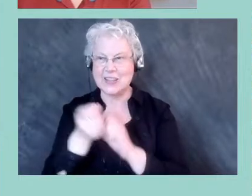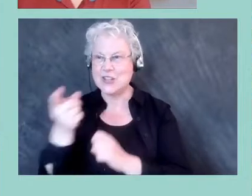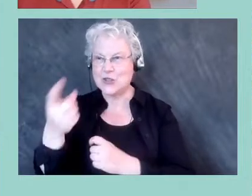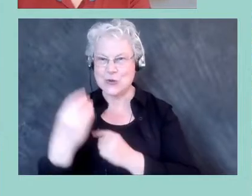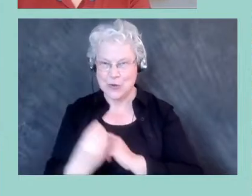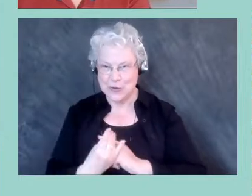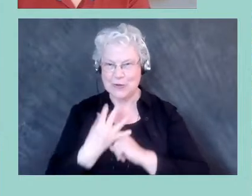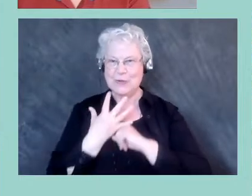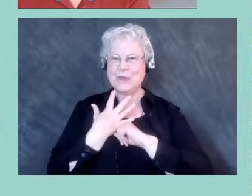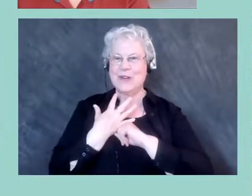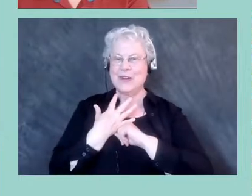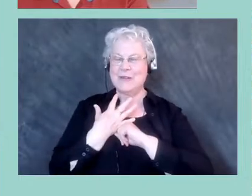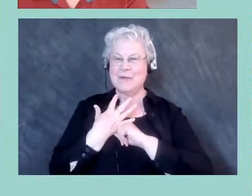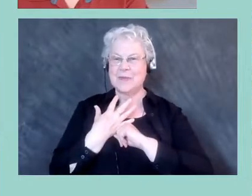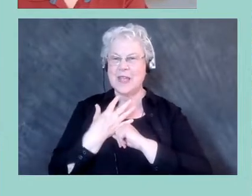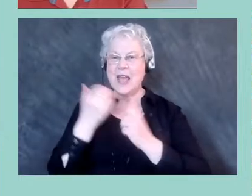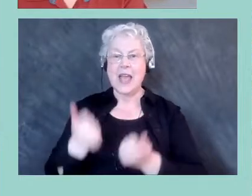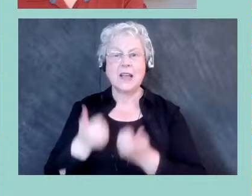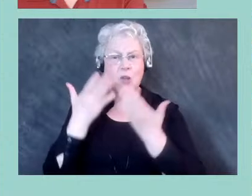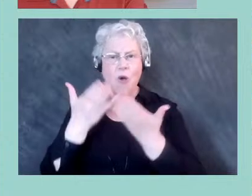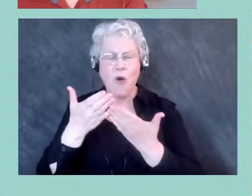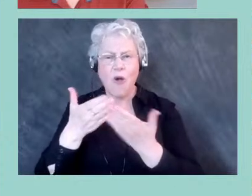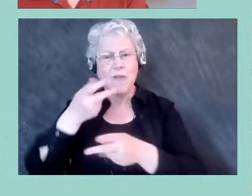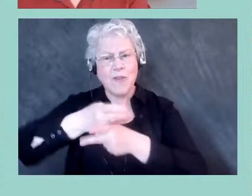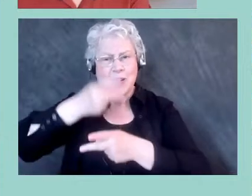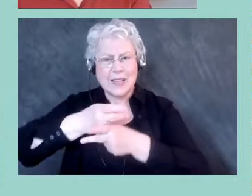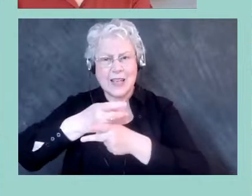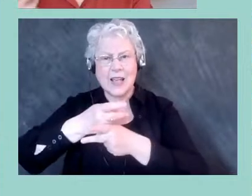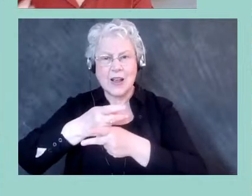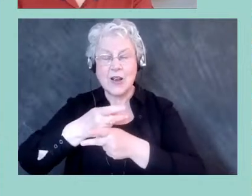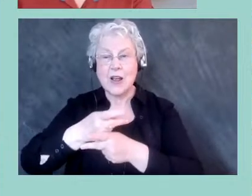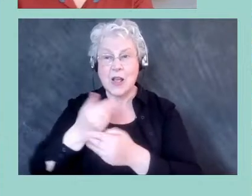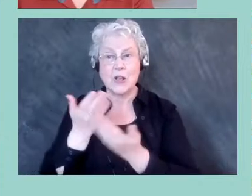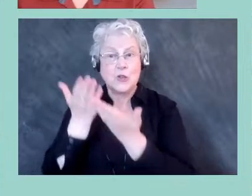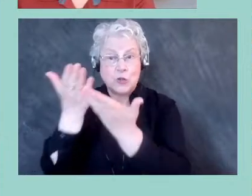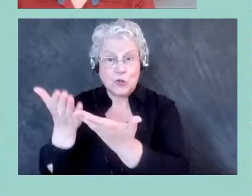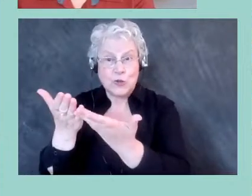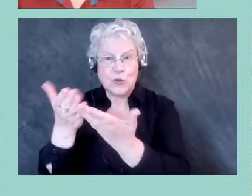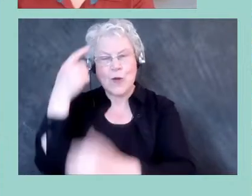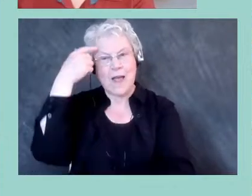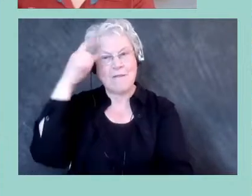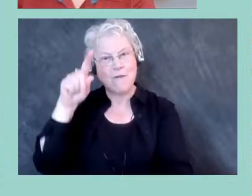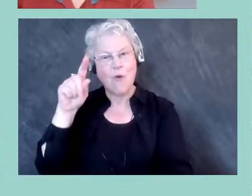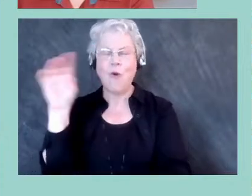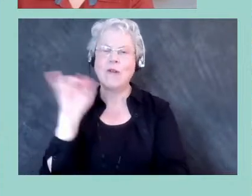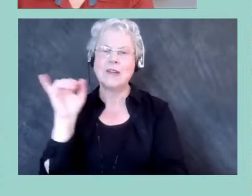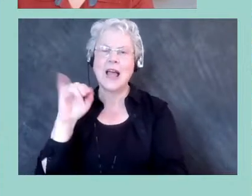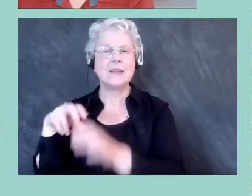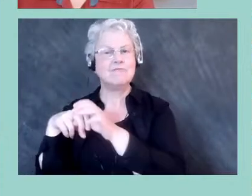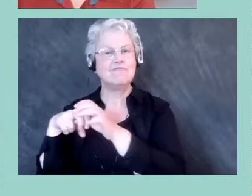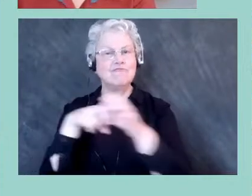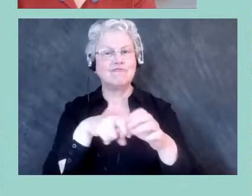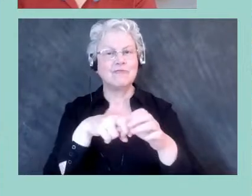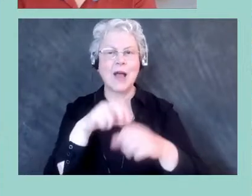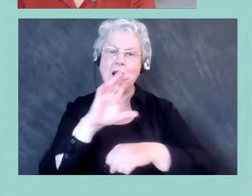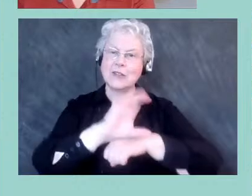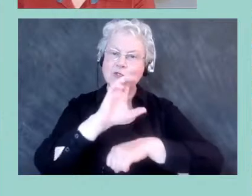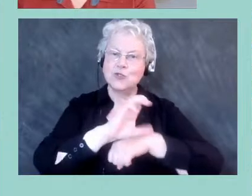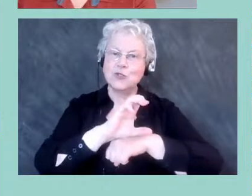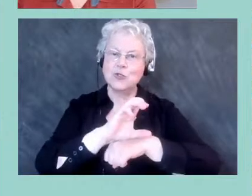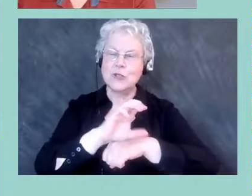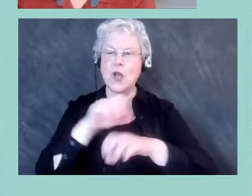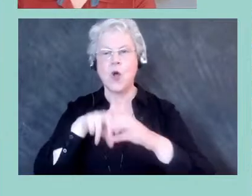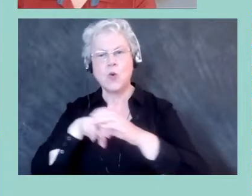means offering practical care to and for young adults. Rides to worship services and